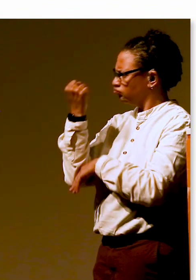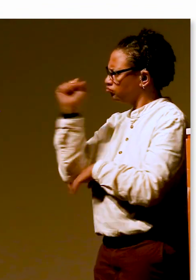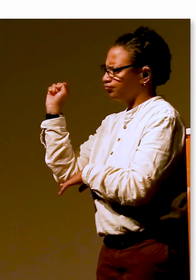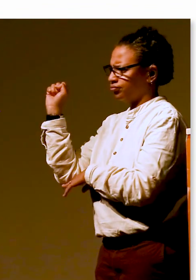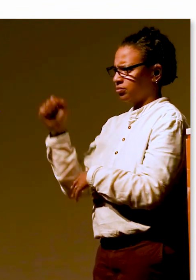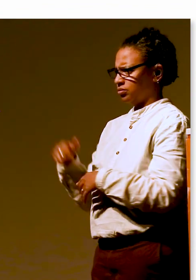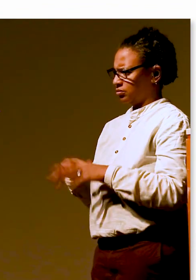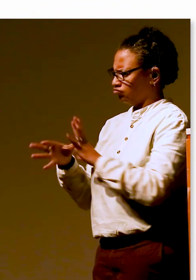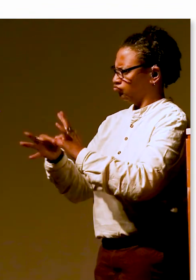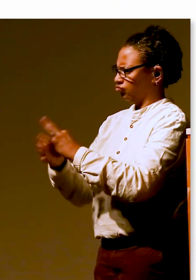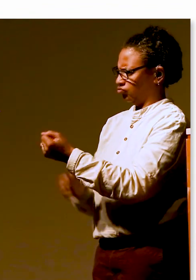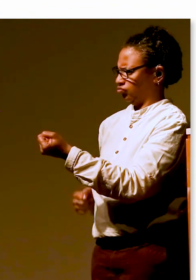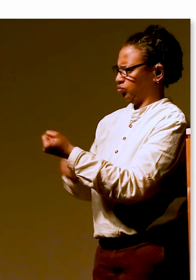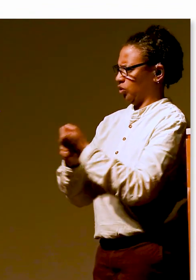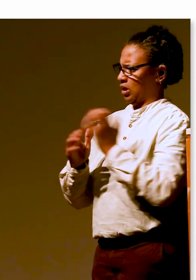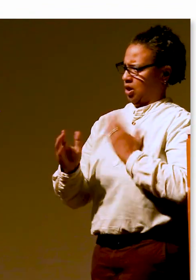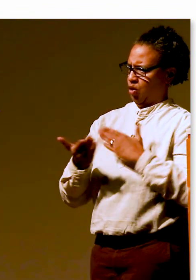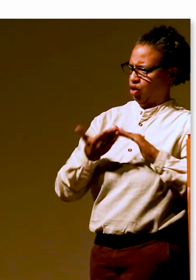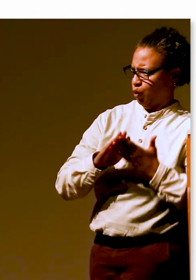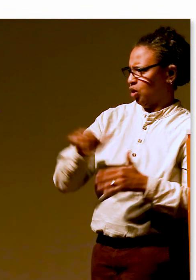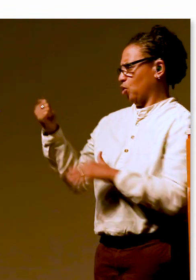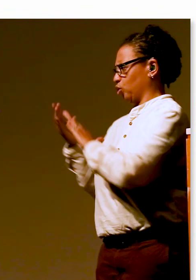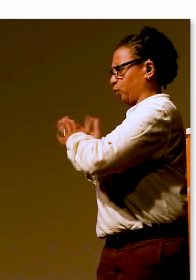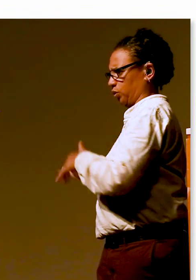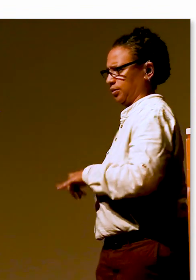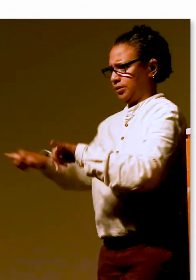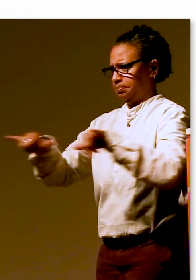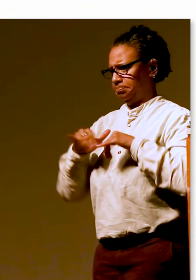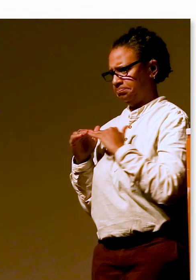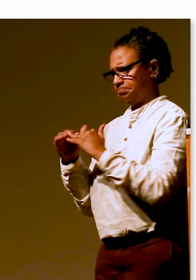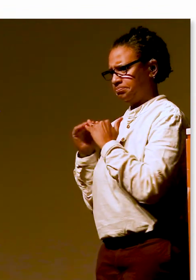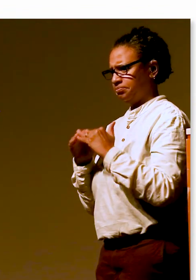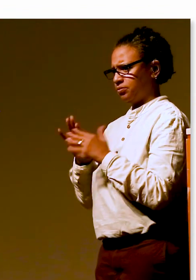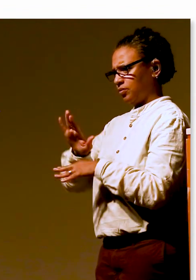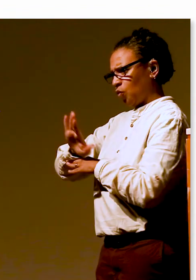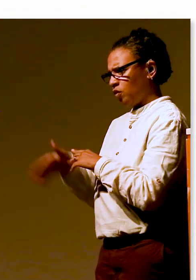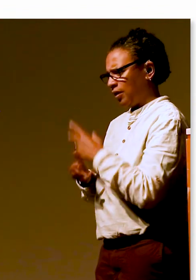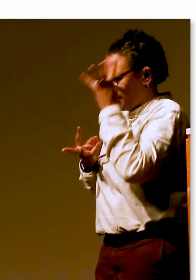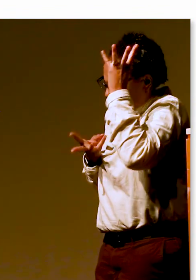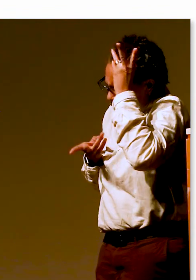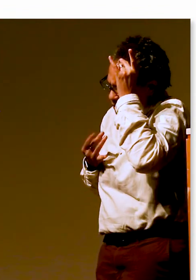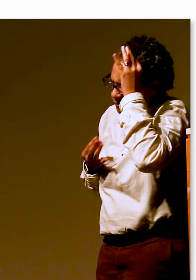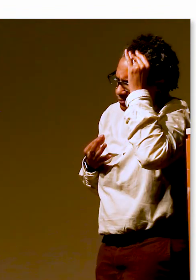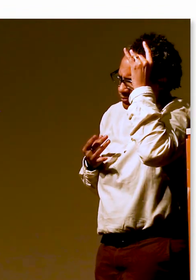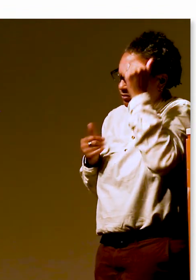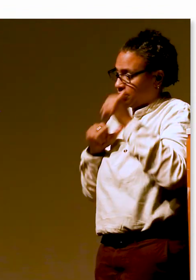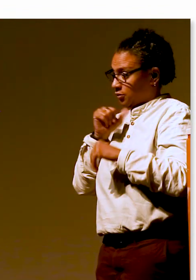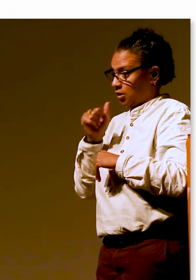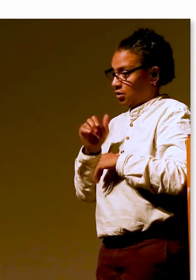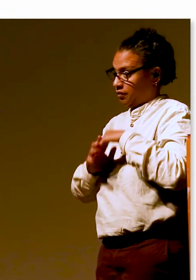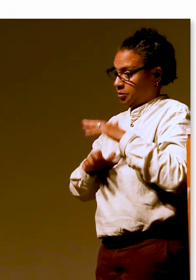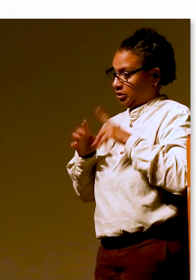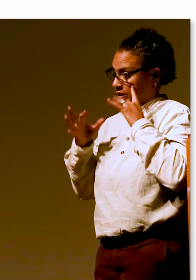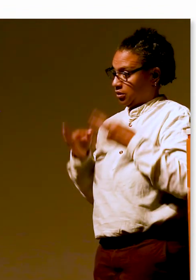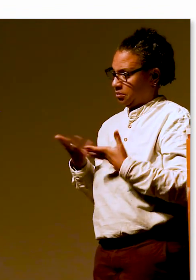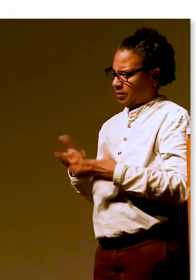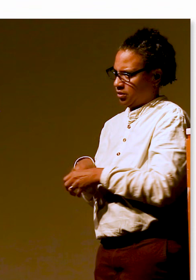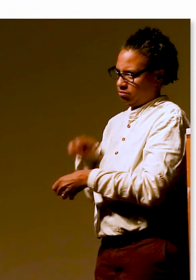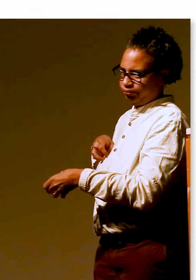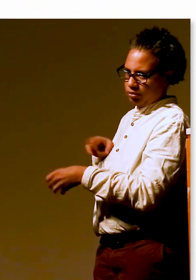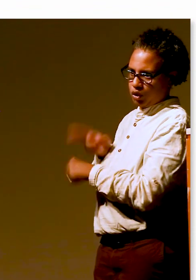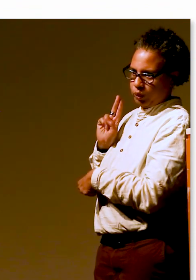community and others. But those things keep me up at night and make me really uncomfortable and kind of make me want to quit sometimes, or the platform, not the